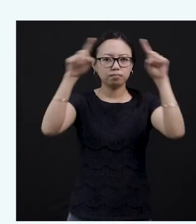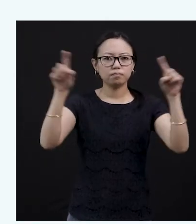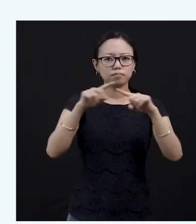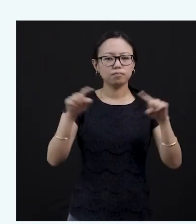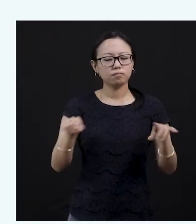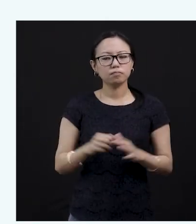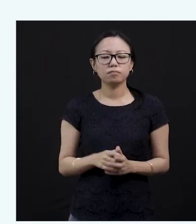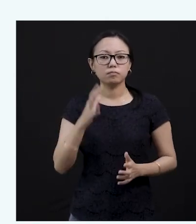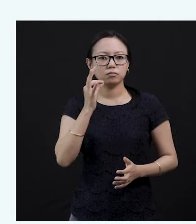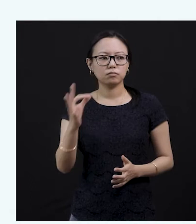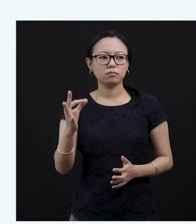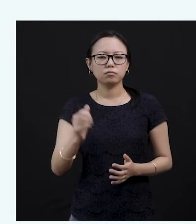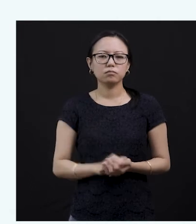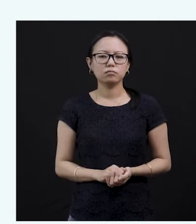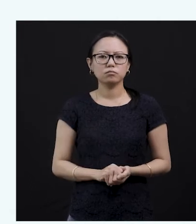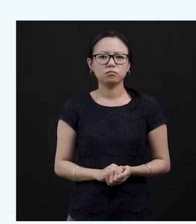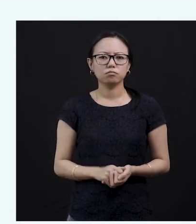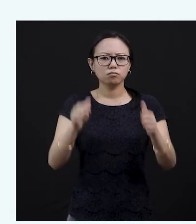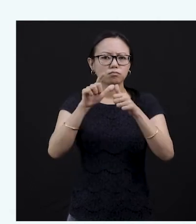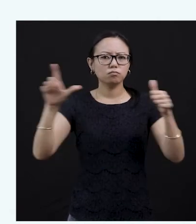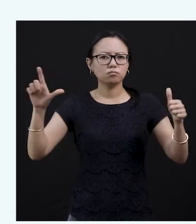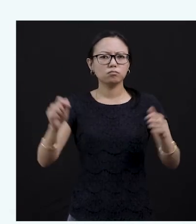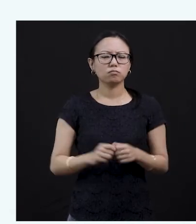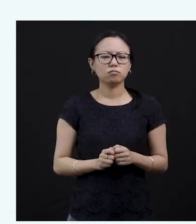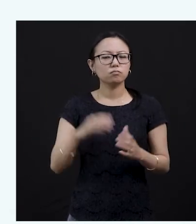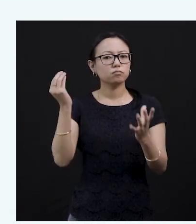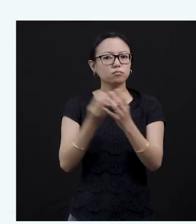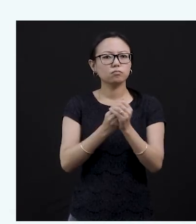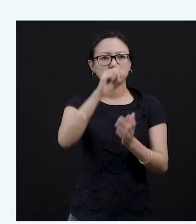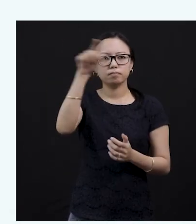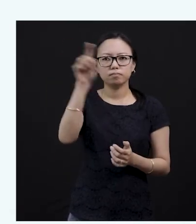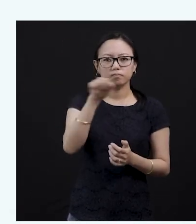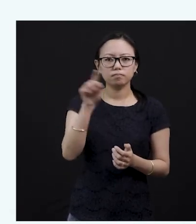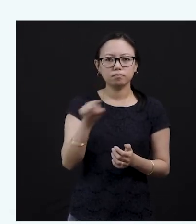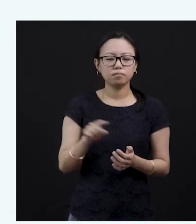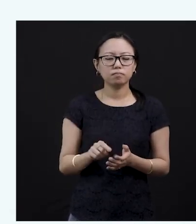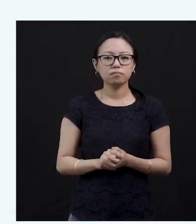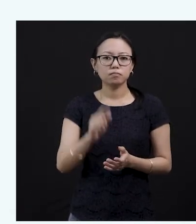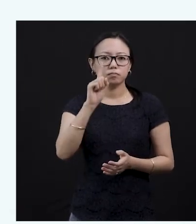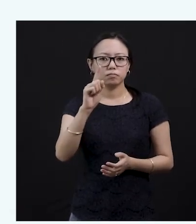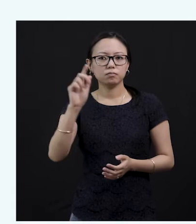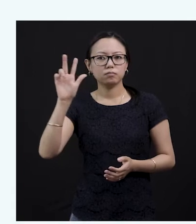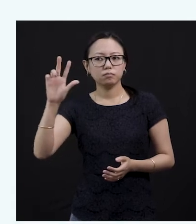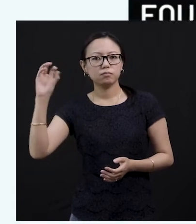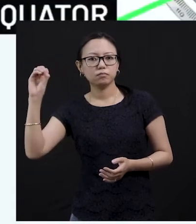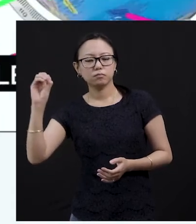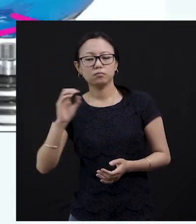we have 180 lines, right? 180 latitudes. You can say that.